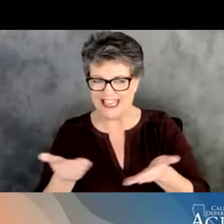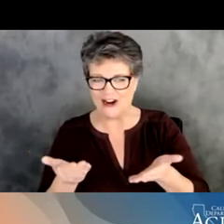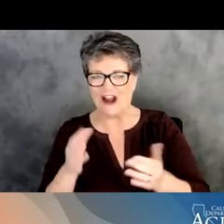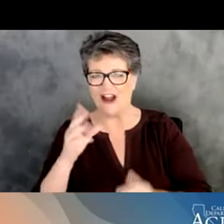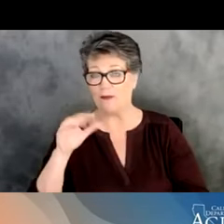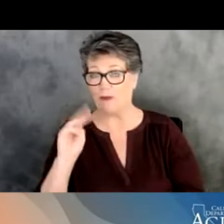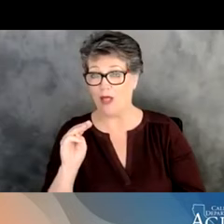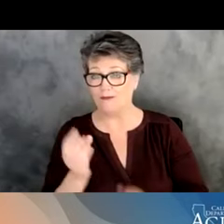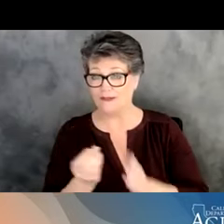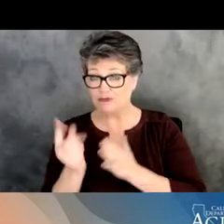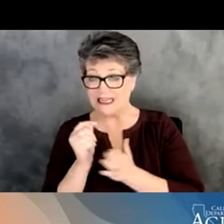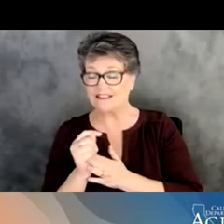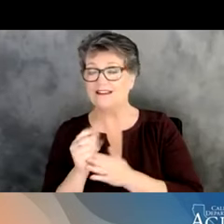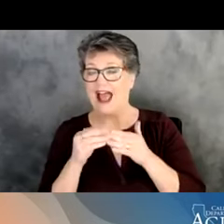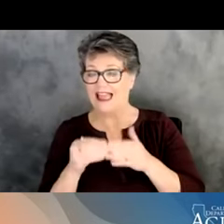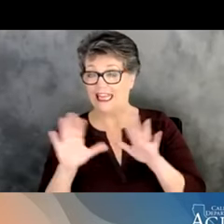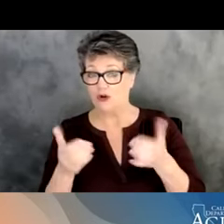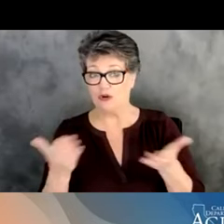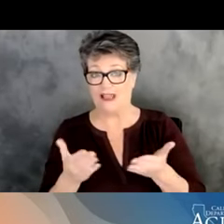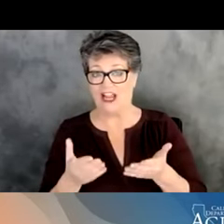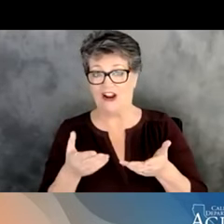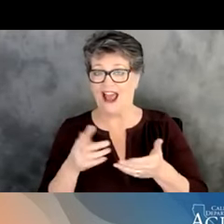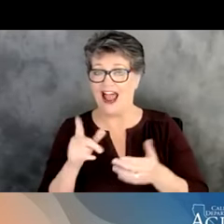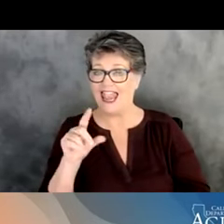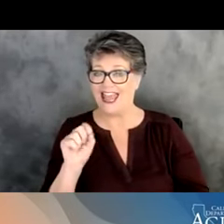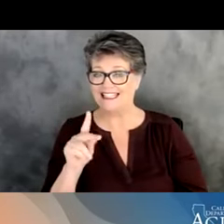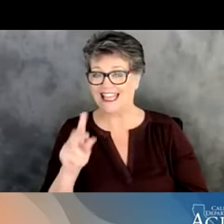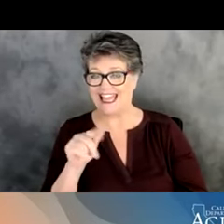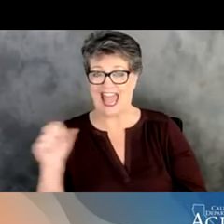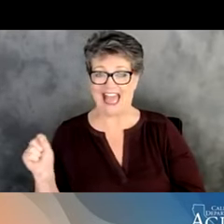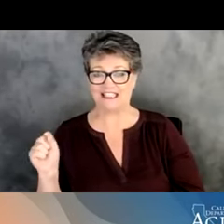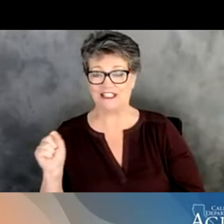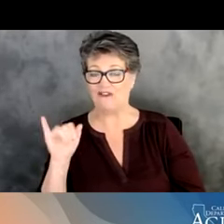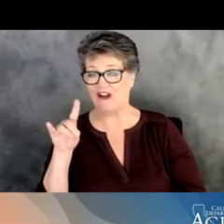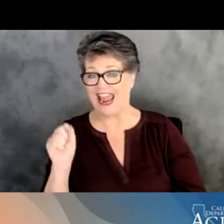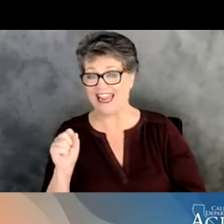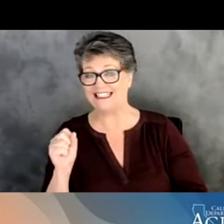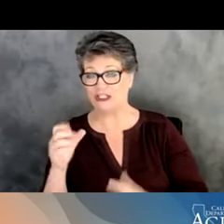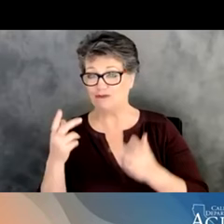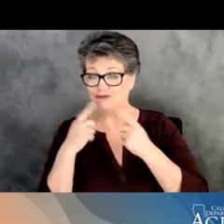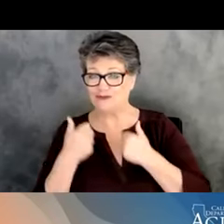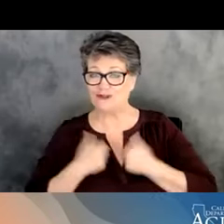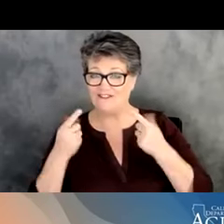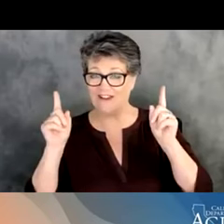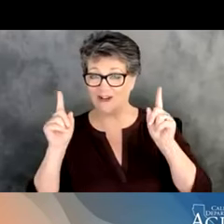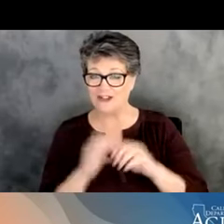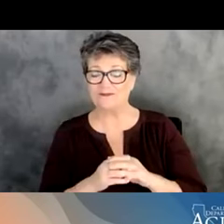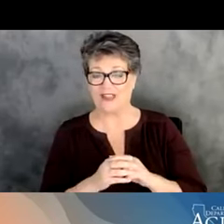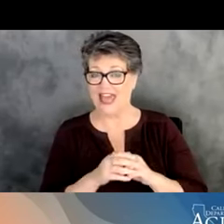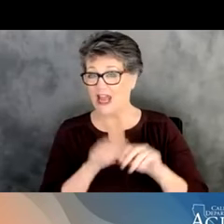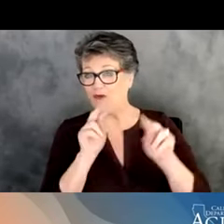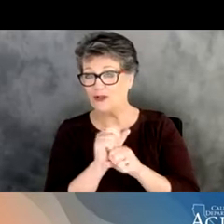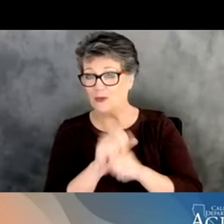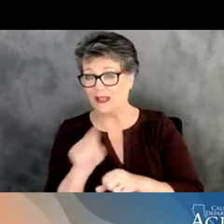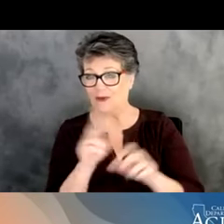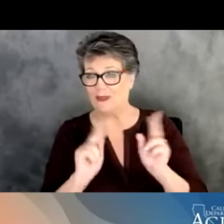I lead a group here called Let's Kick Ass for AIDS Survivor Syndrome in Palm Springs, and looking forward to working with you